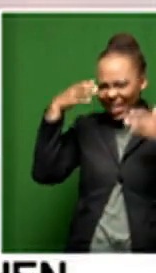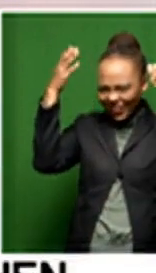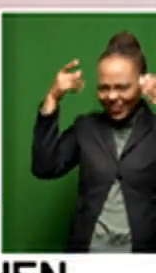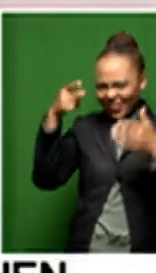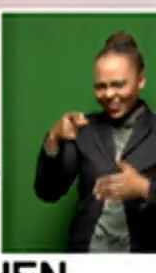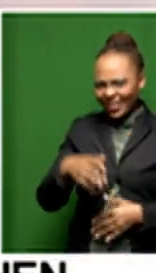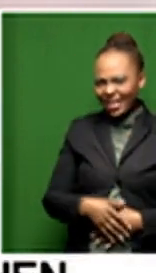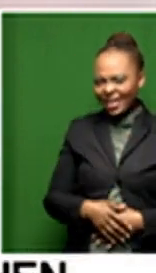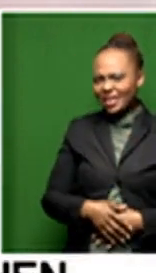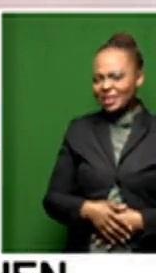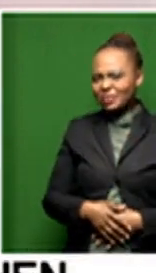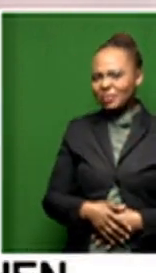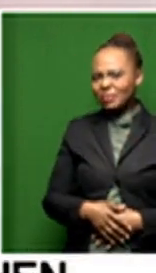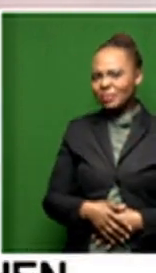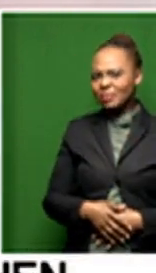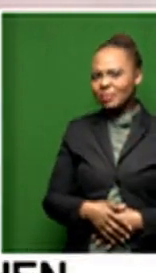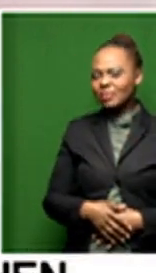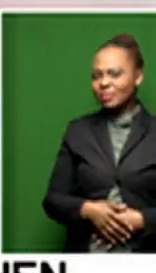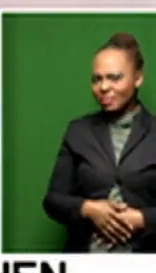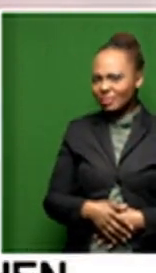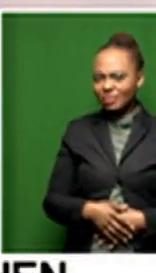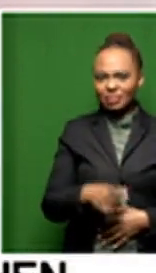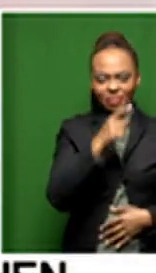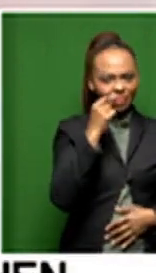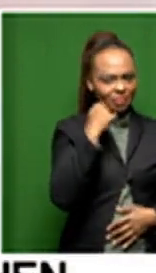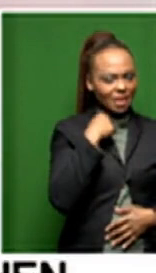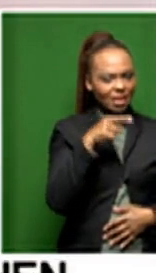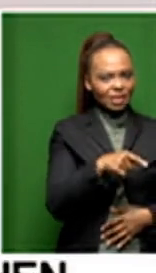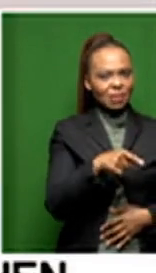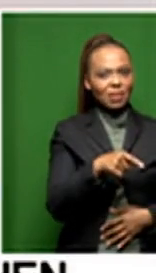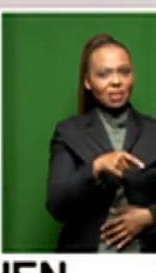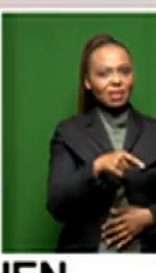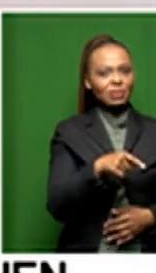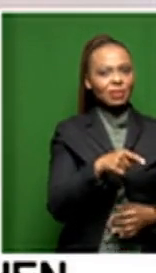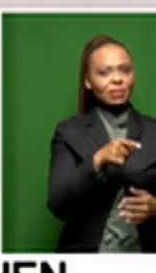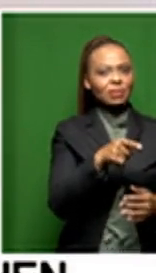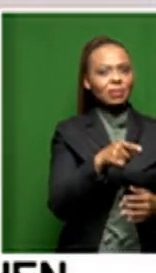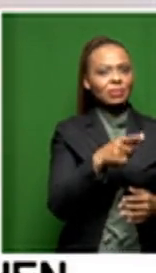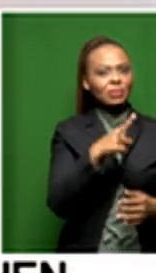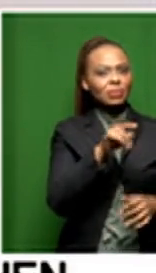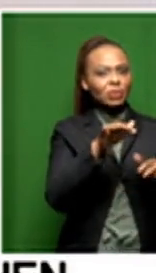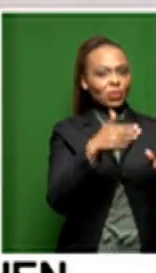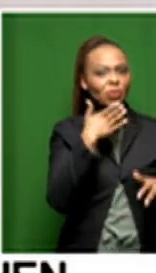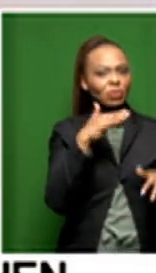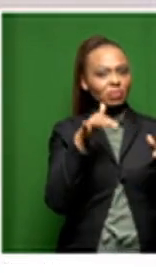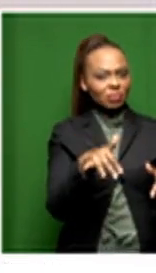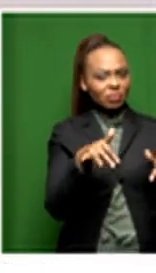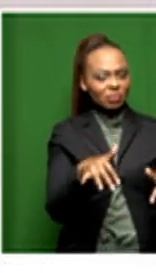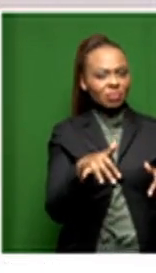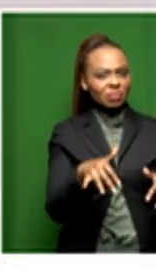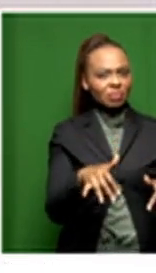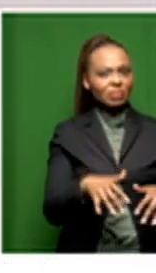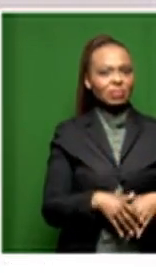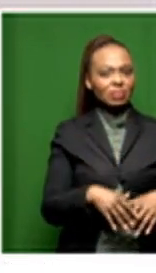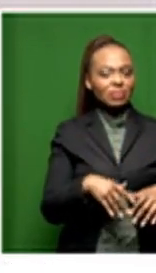It actually came about, it was a name for my page on Instagram. It was meant for people who are lazy to cook and don't